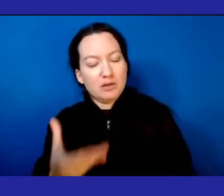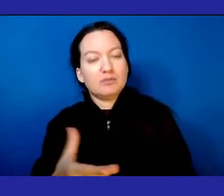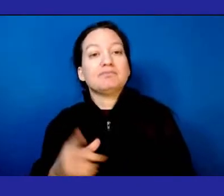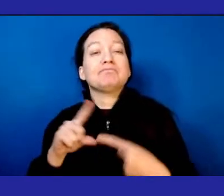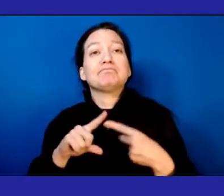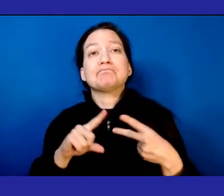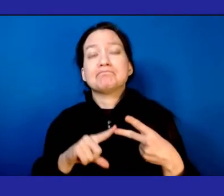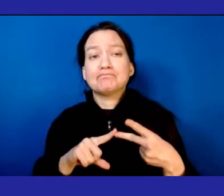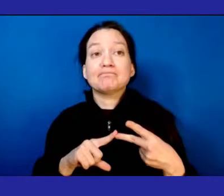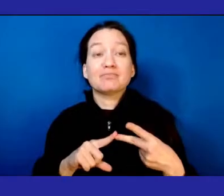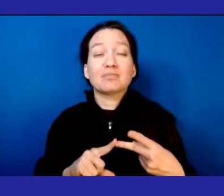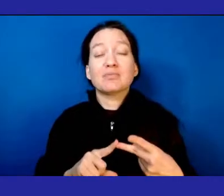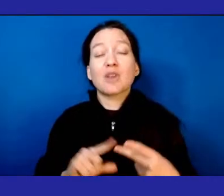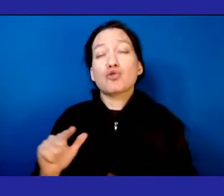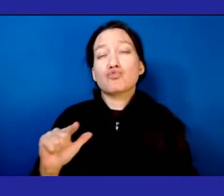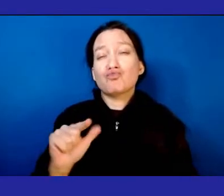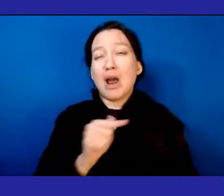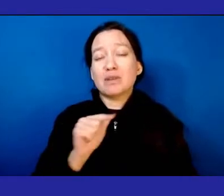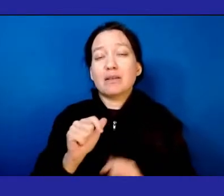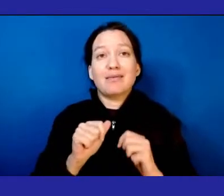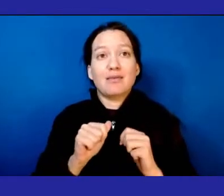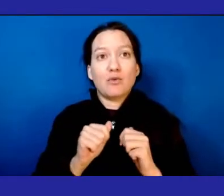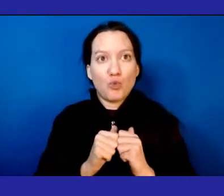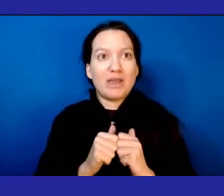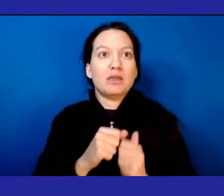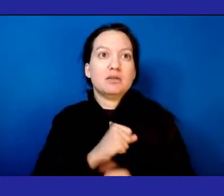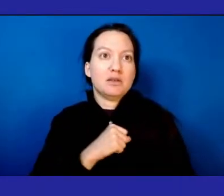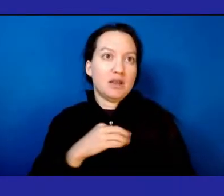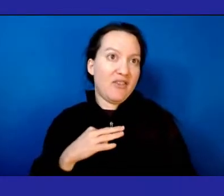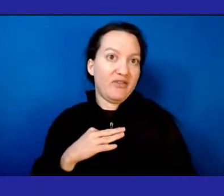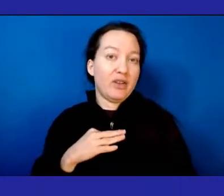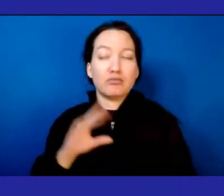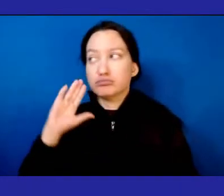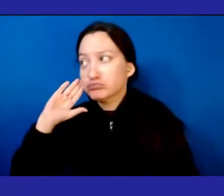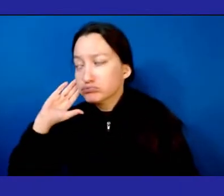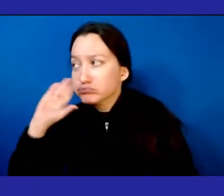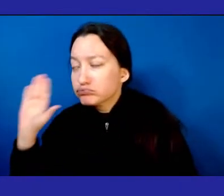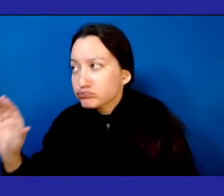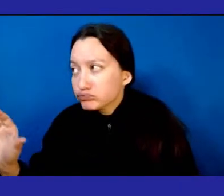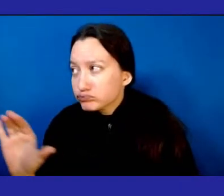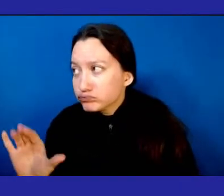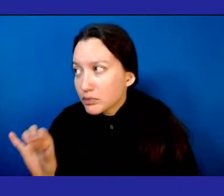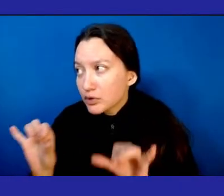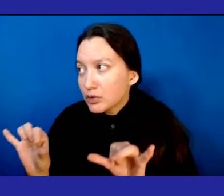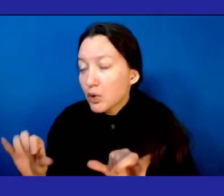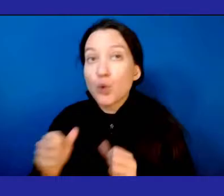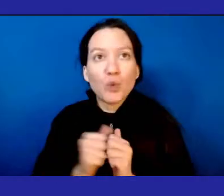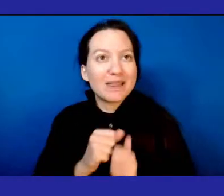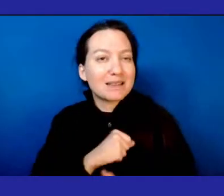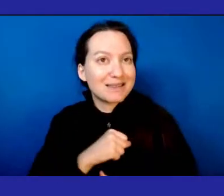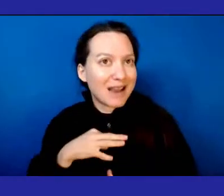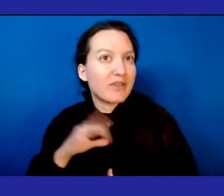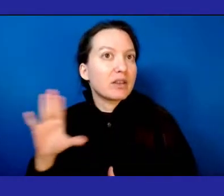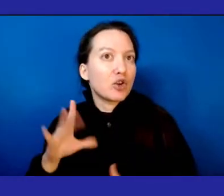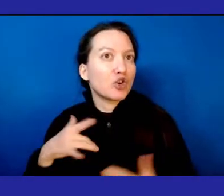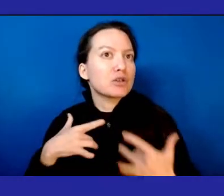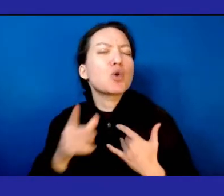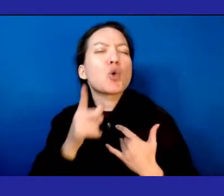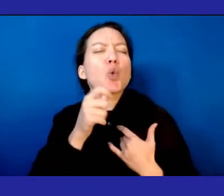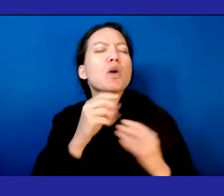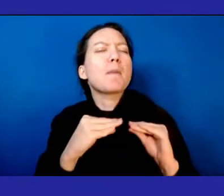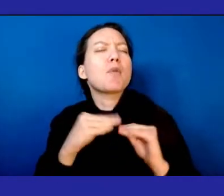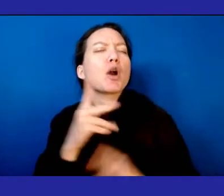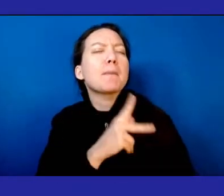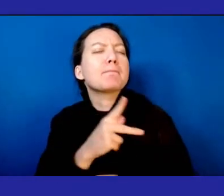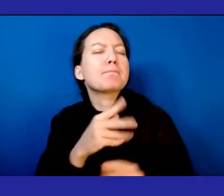is rounding with the staff to hear their concerns. And the question is always, who's more important, the